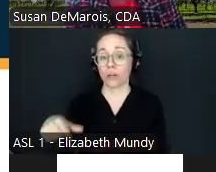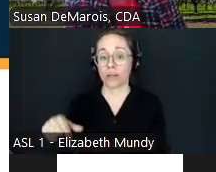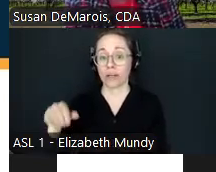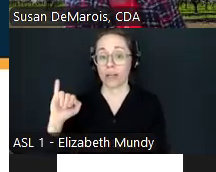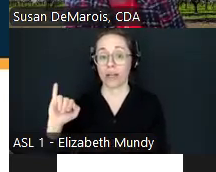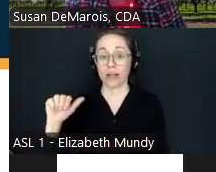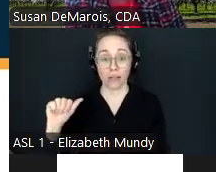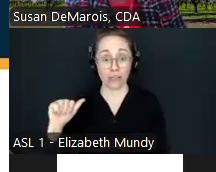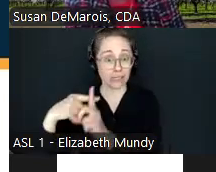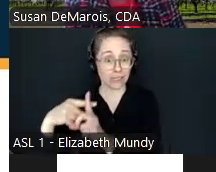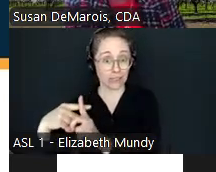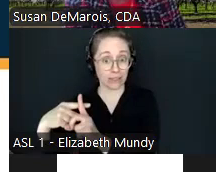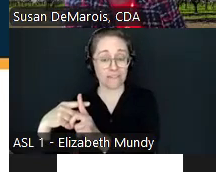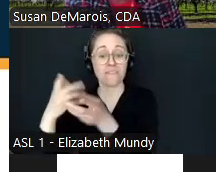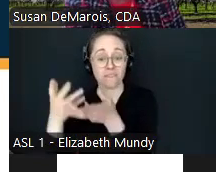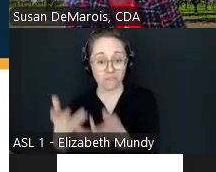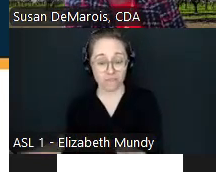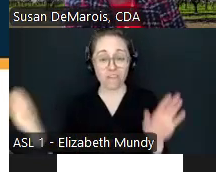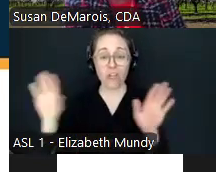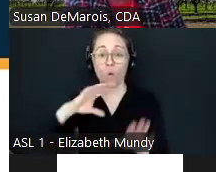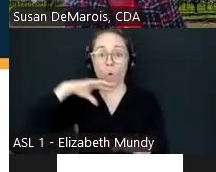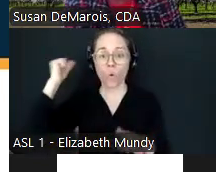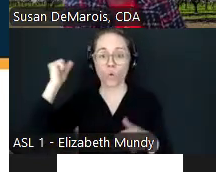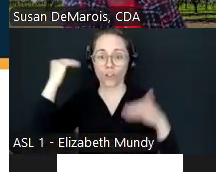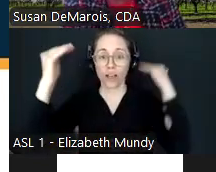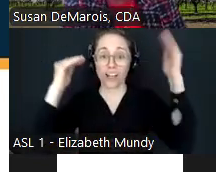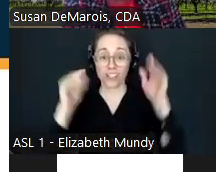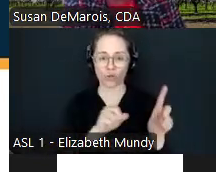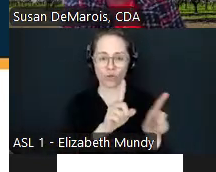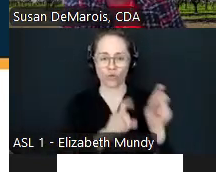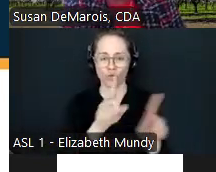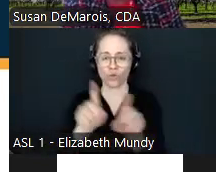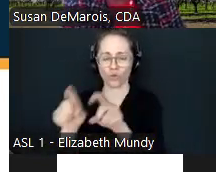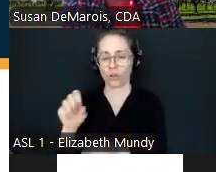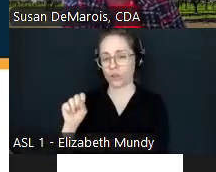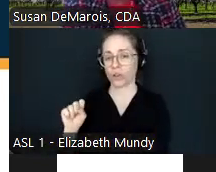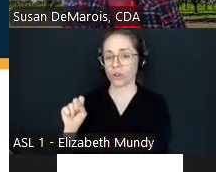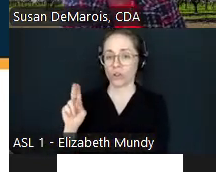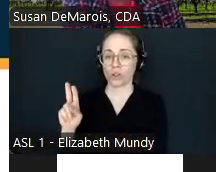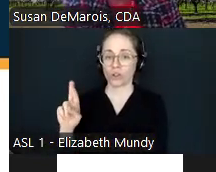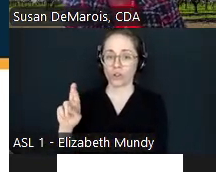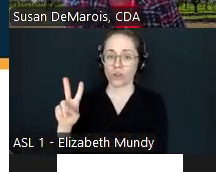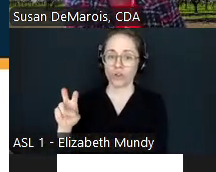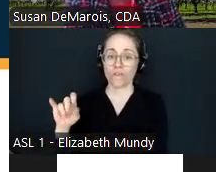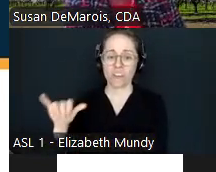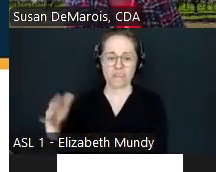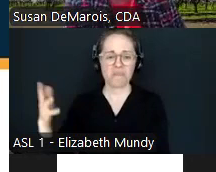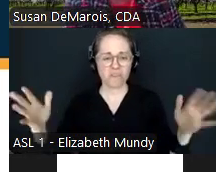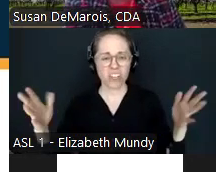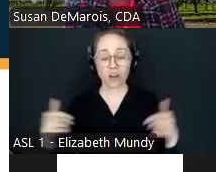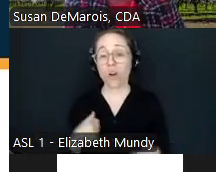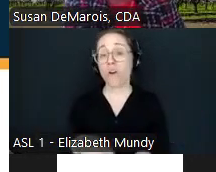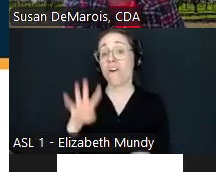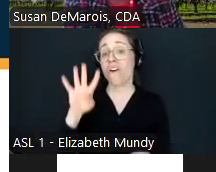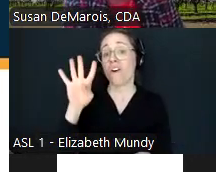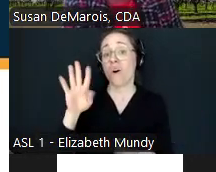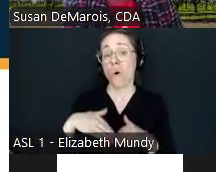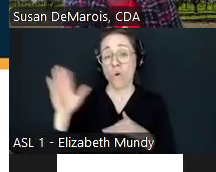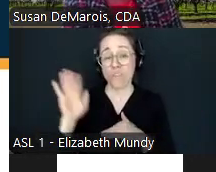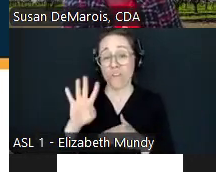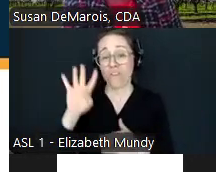LGBTQIA+ older adult survey, where we heard from over 4,700 older